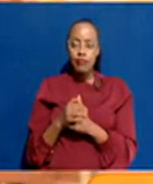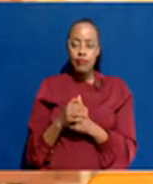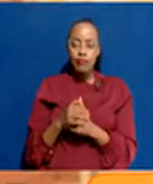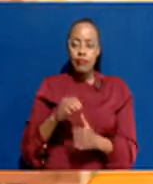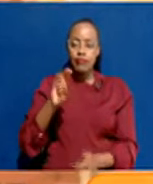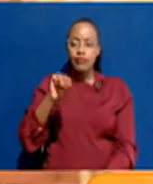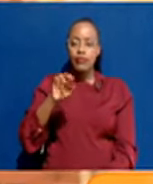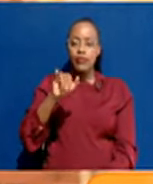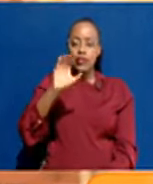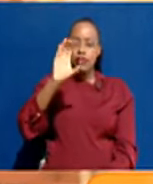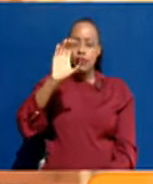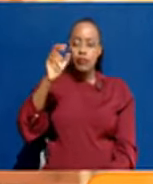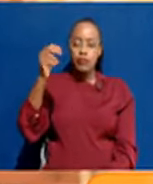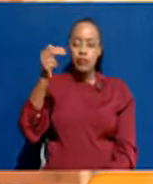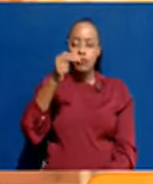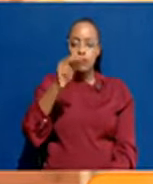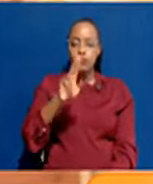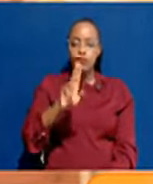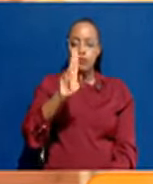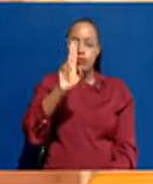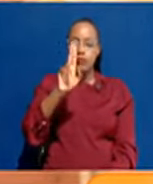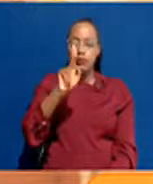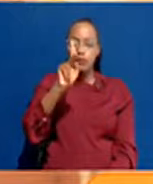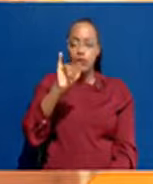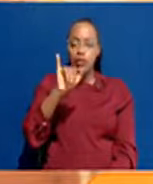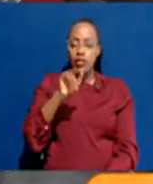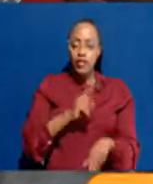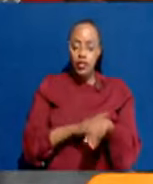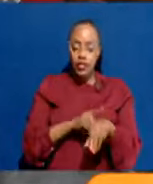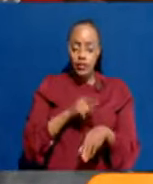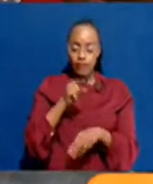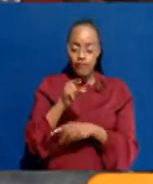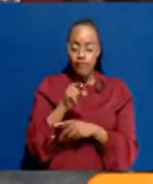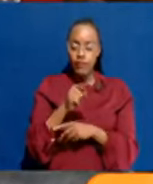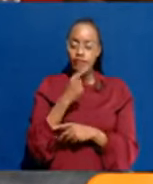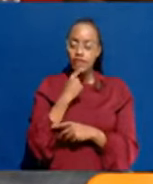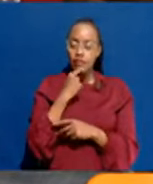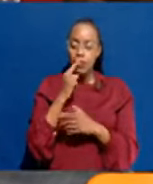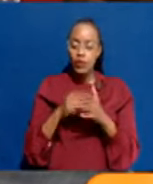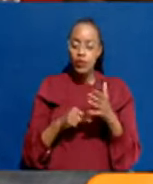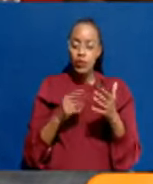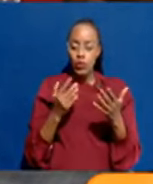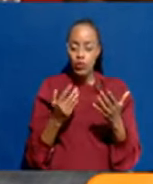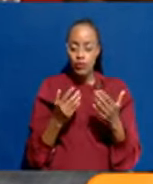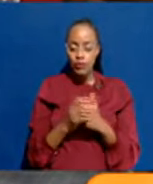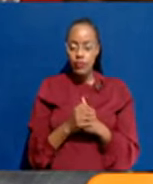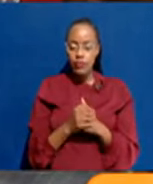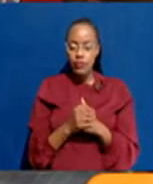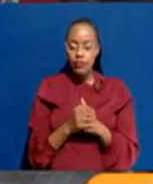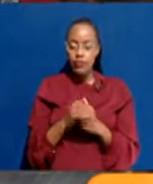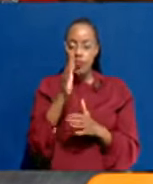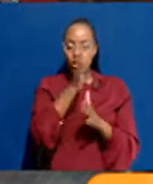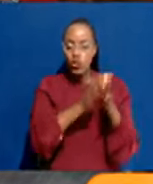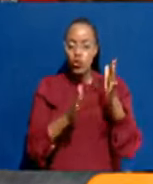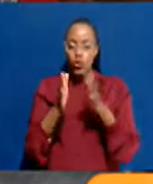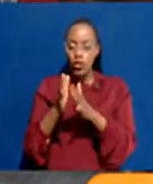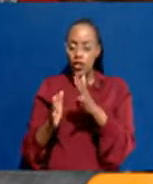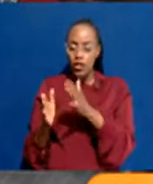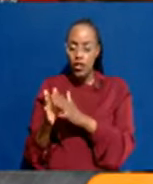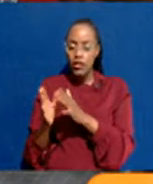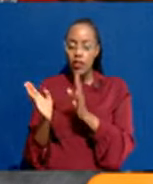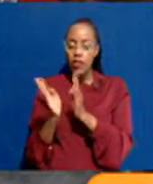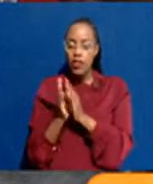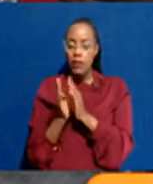Michuki. It was Michuki at that time. Yeah. I told him to organize a meeting, a